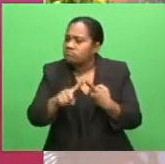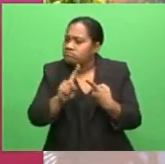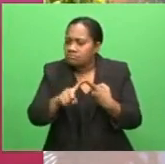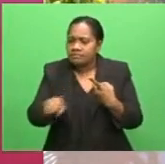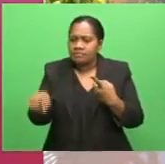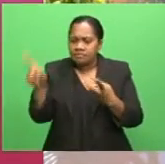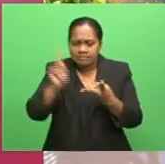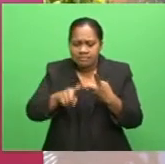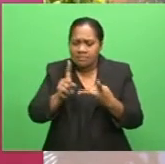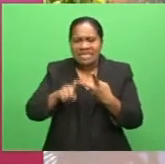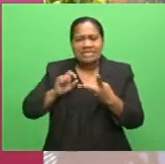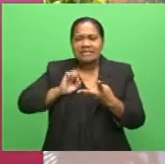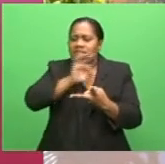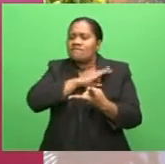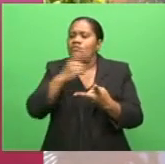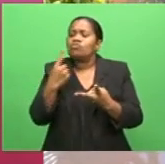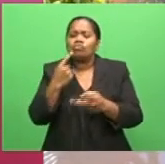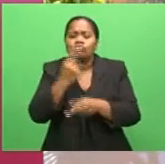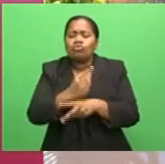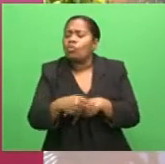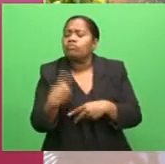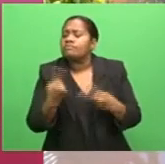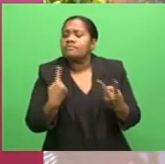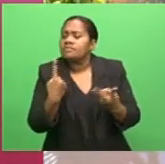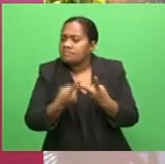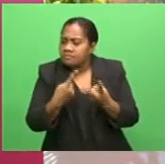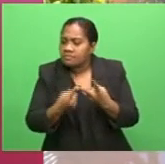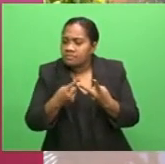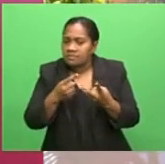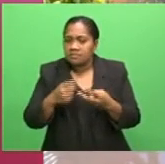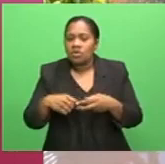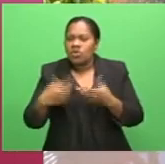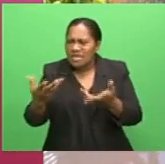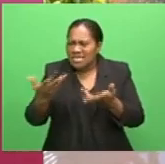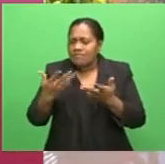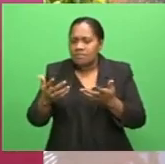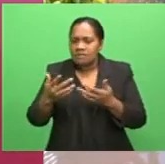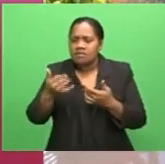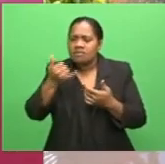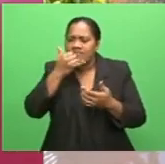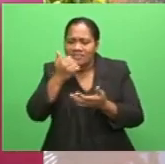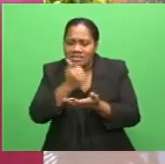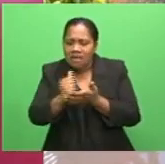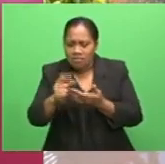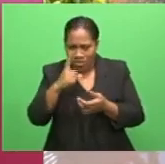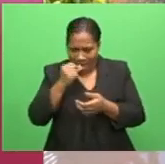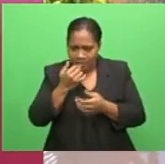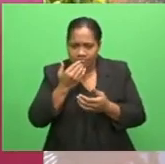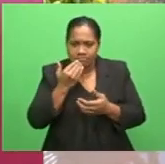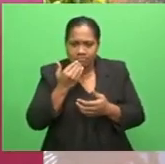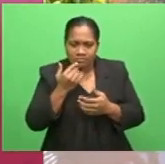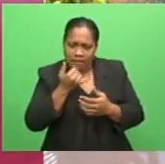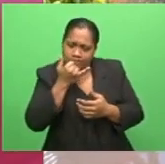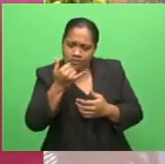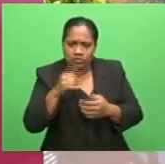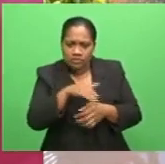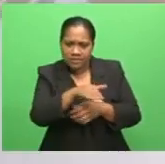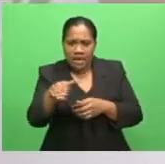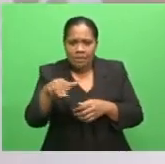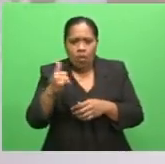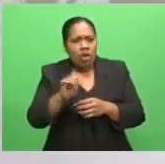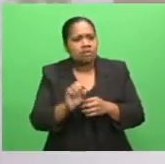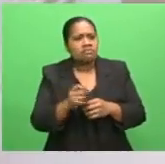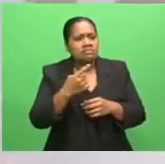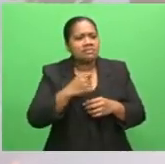the staff they spoke to. If not, give me a contact number so I can speak to them or get somebody to go